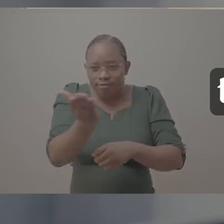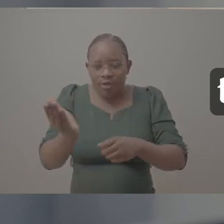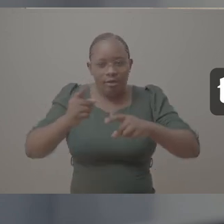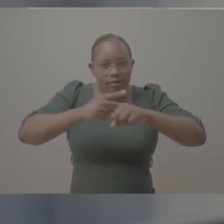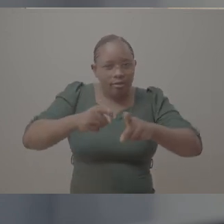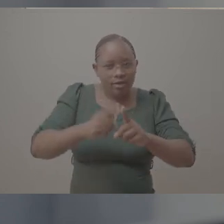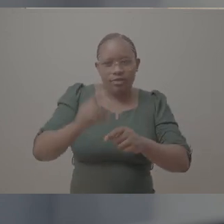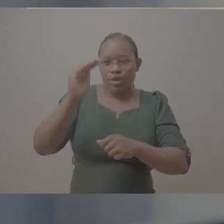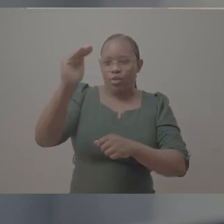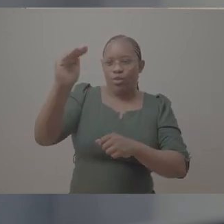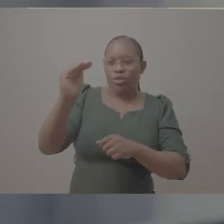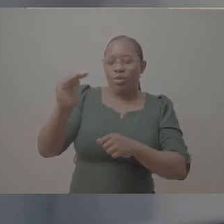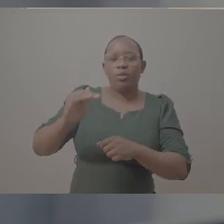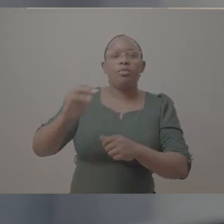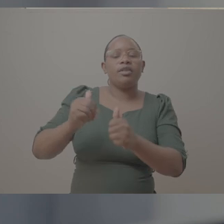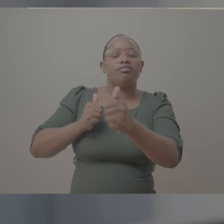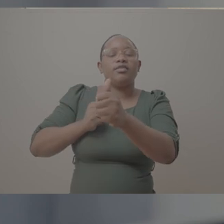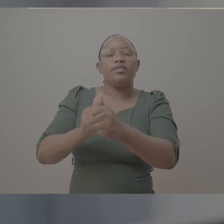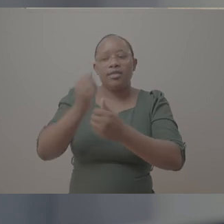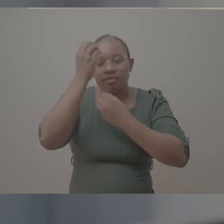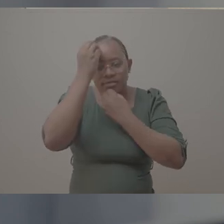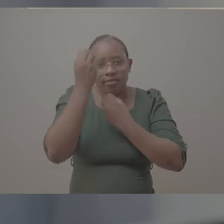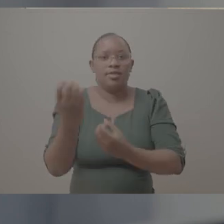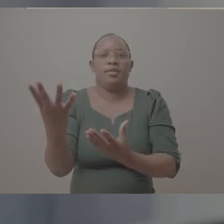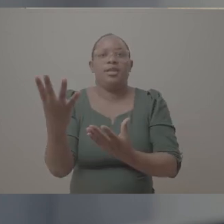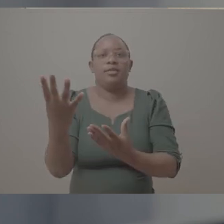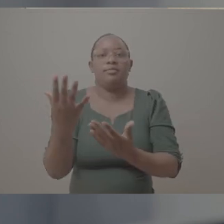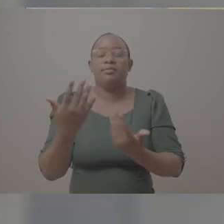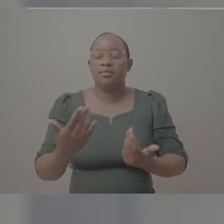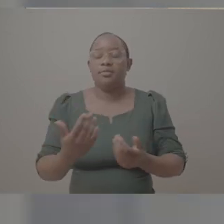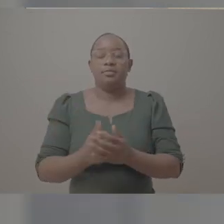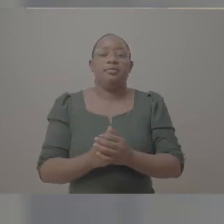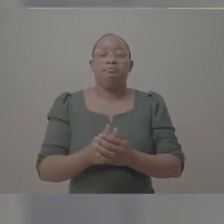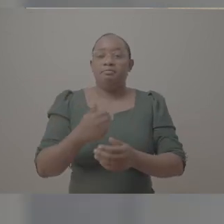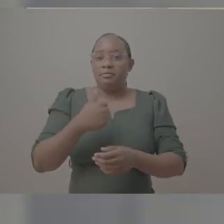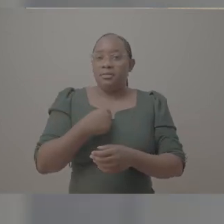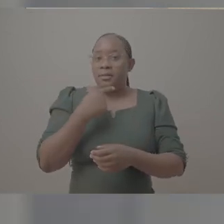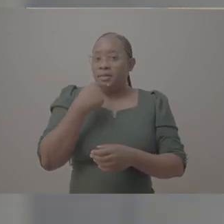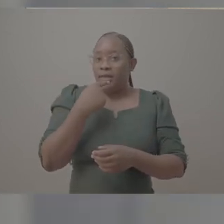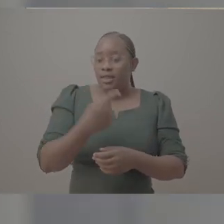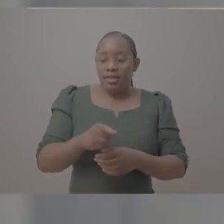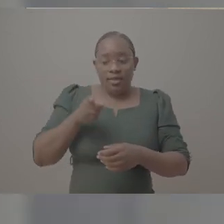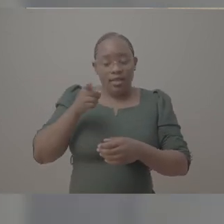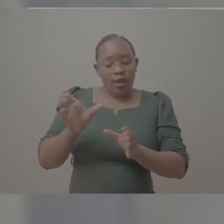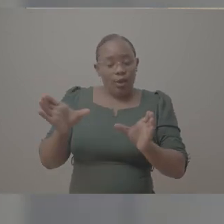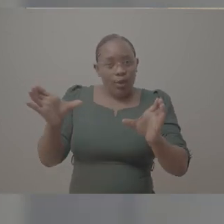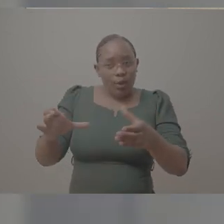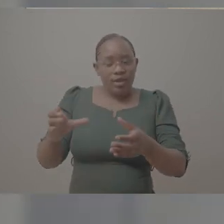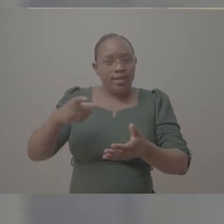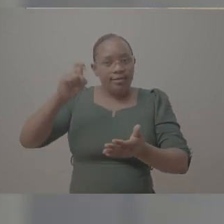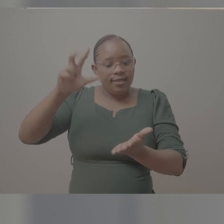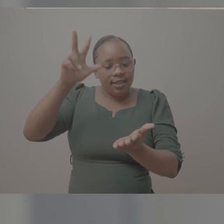procurement procedures and guidelines are adhered to. I must say that it's